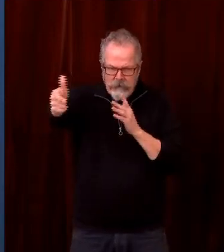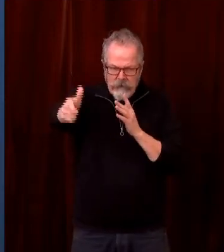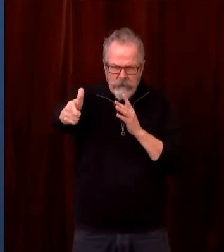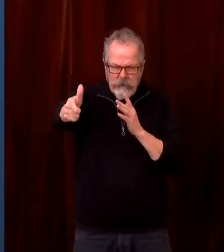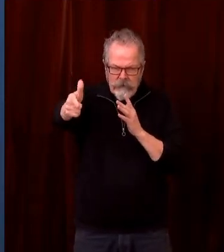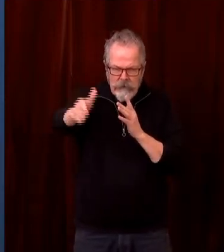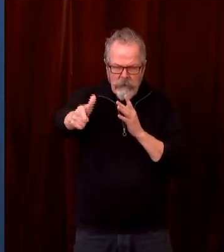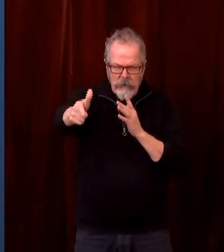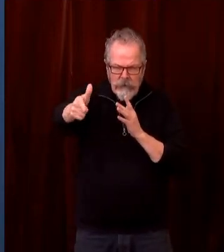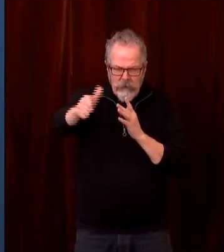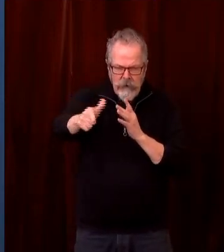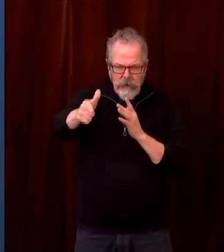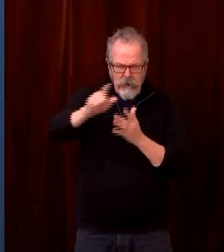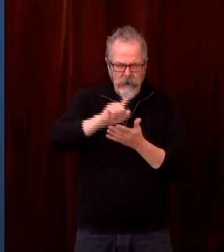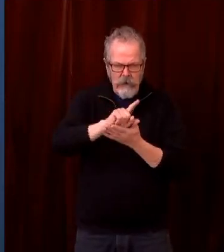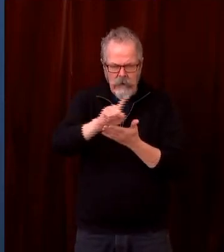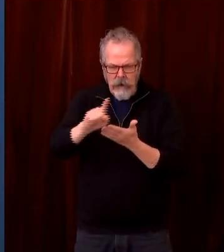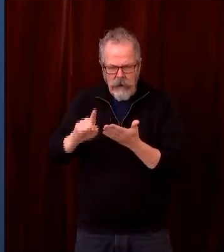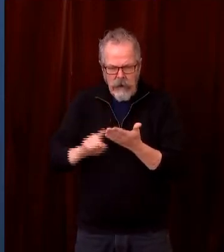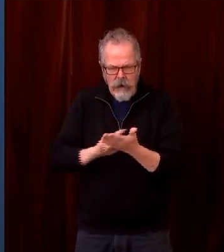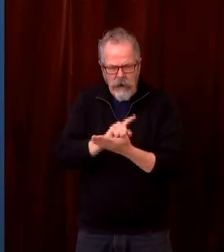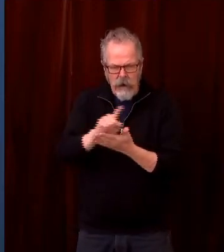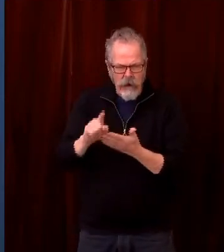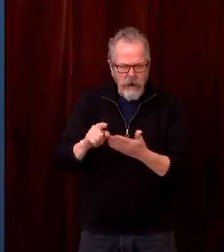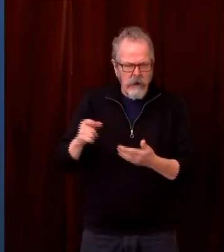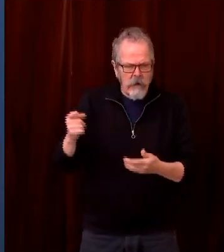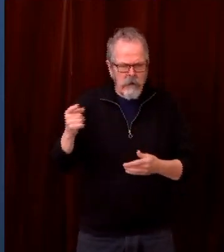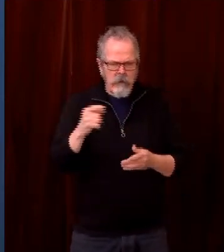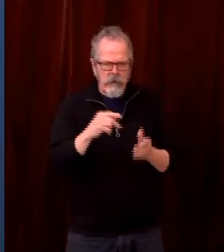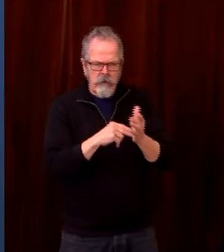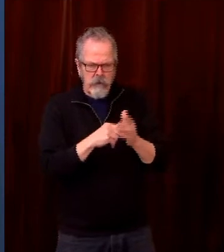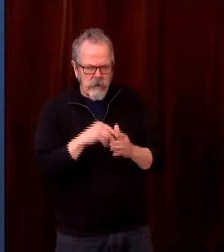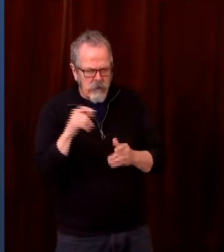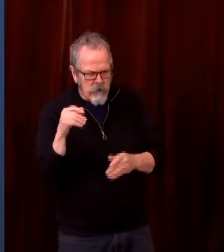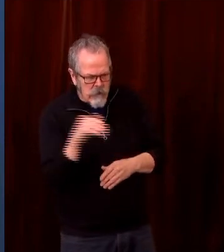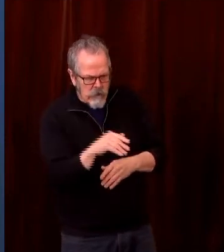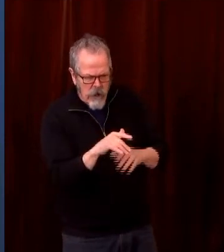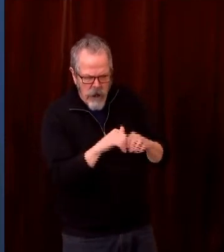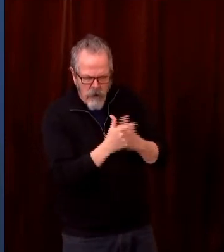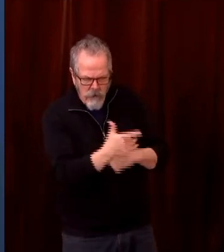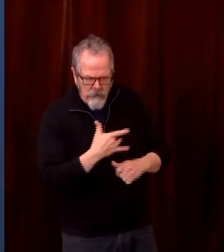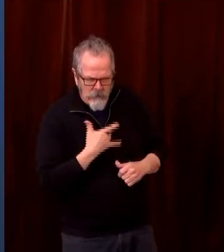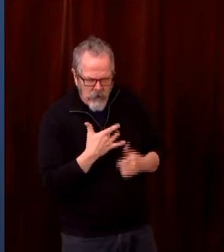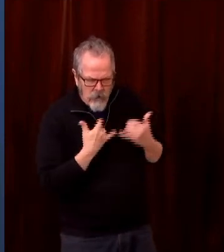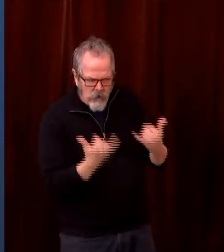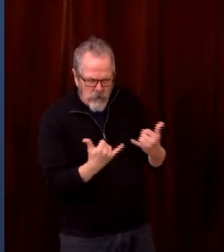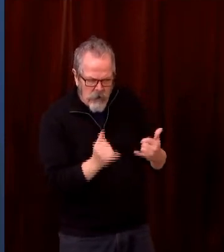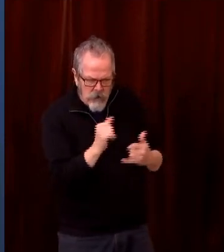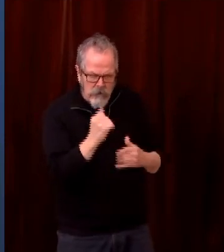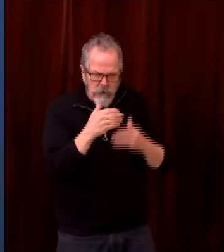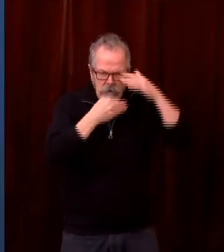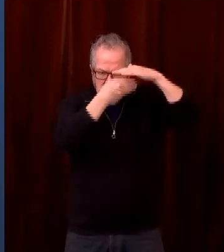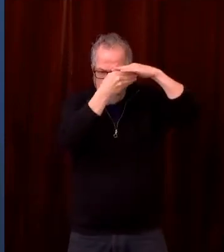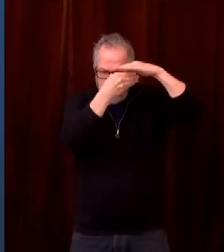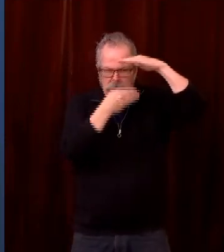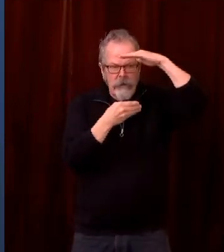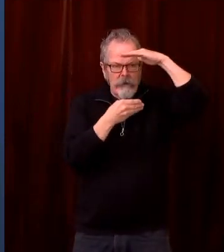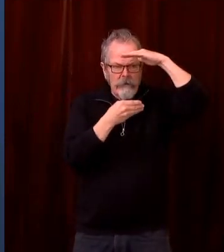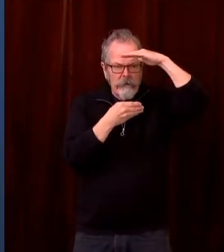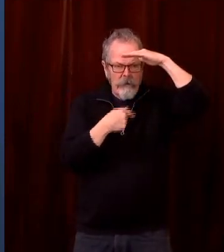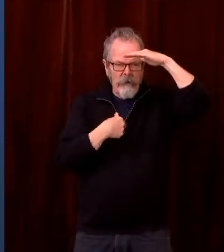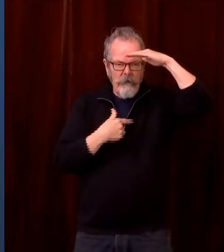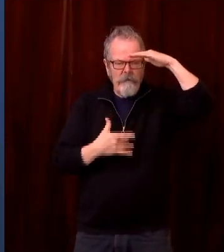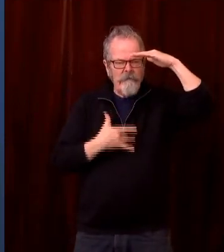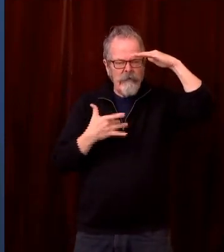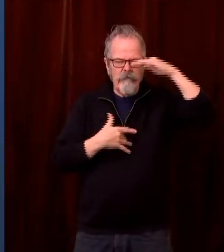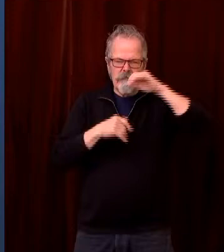all feel better. But thank goodness we got this miracle vaccine available. And now that we're making really profound progress in getting people vaccinated